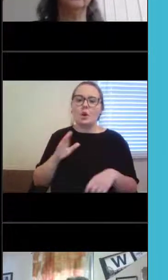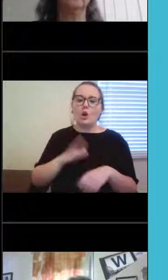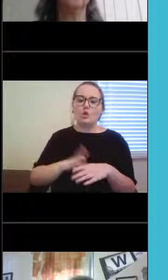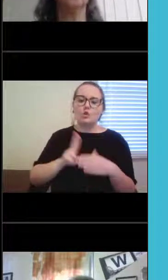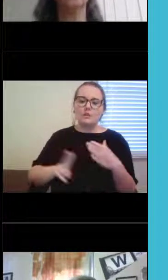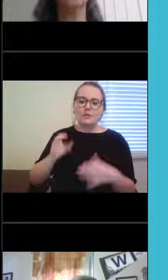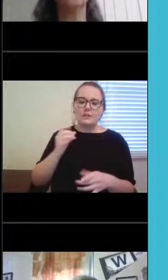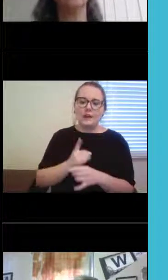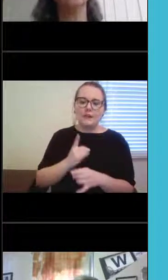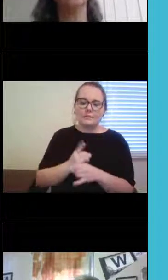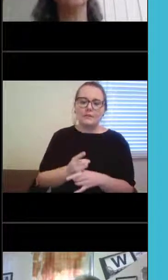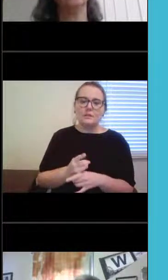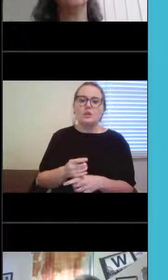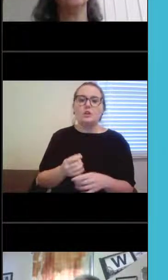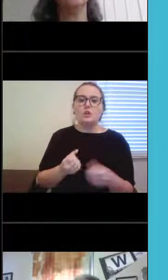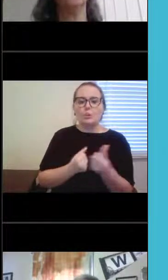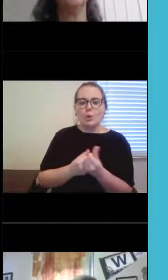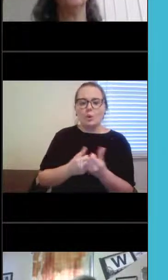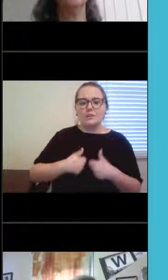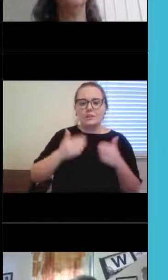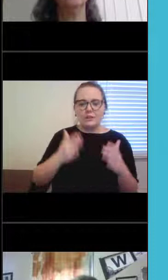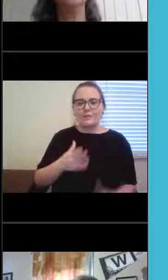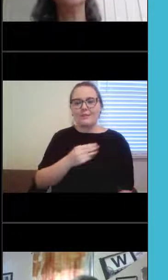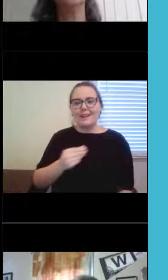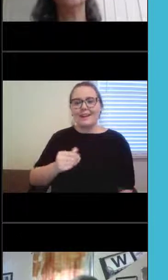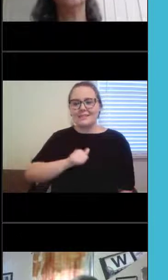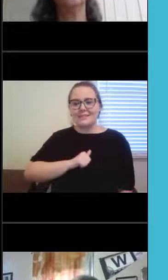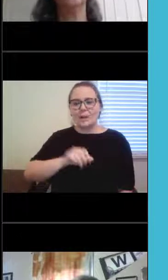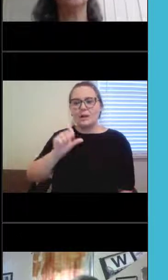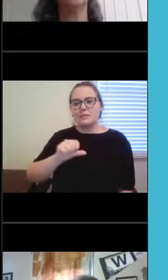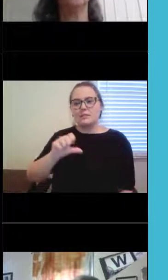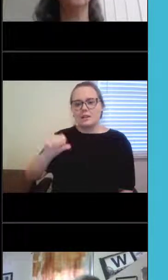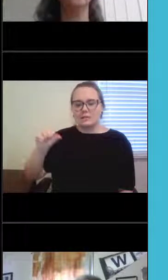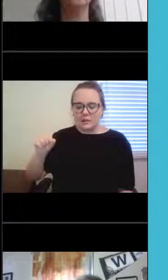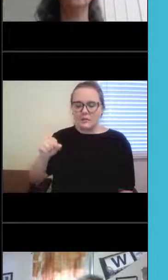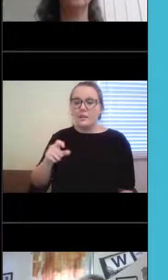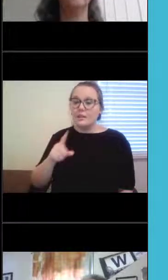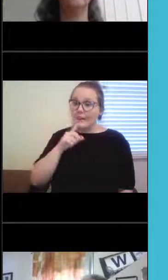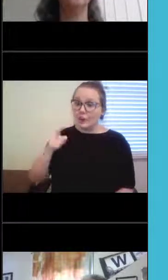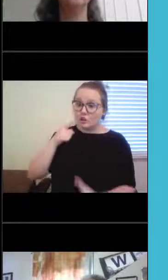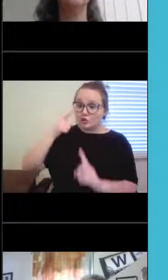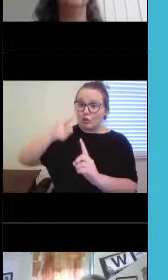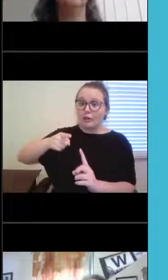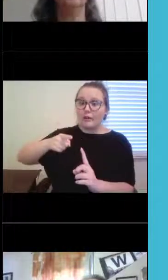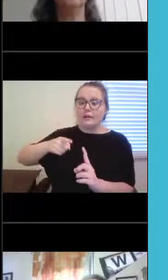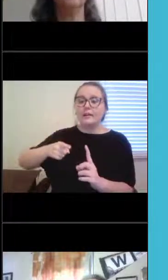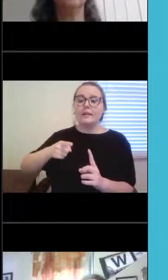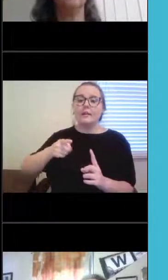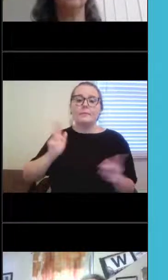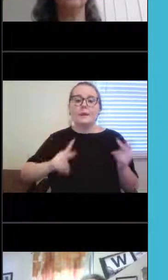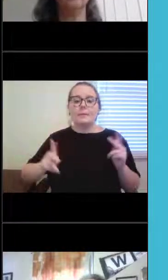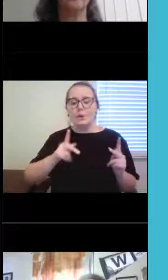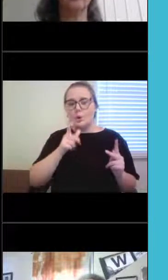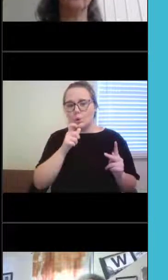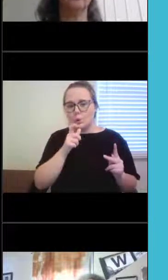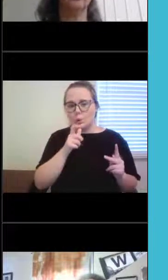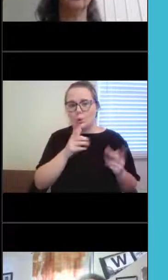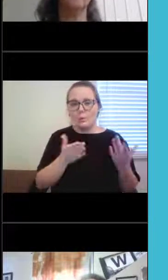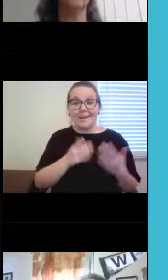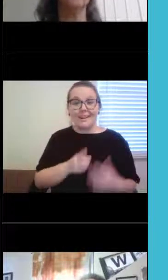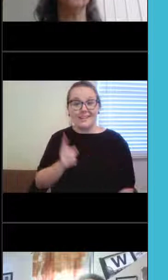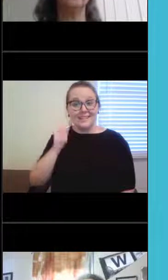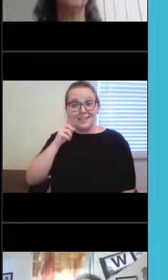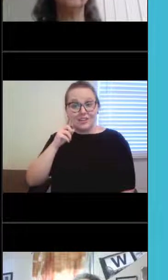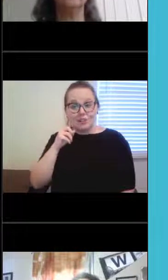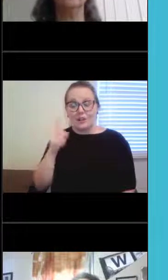campus called Supporting Survivors in the Self, and it basically targeted those who might hear about